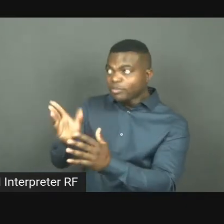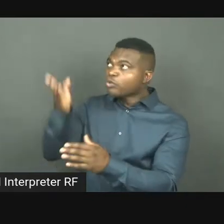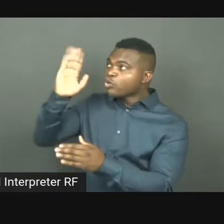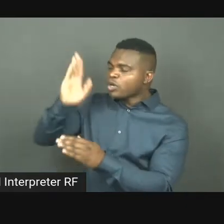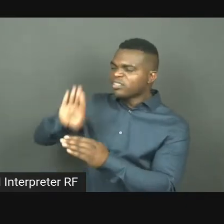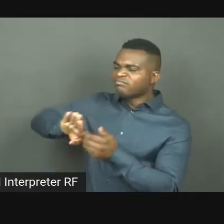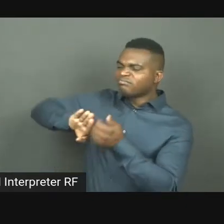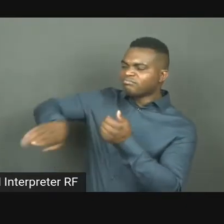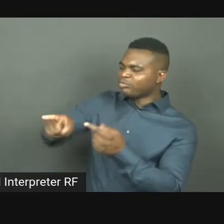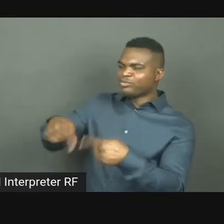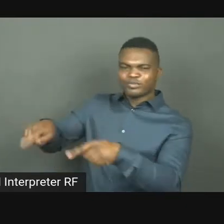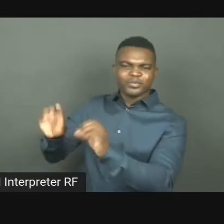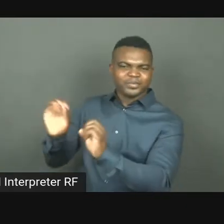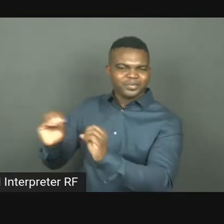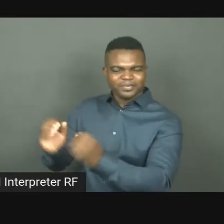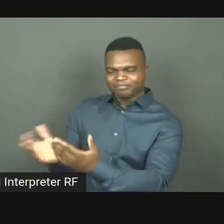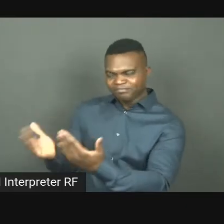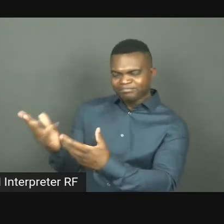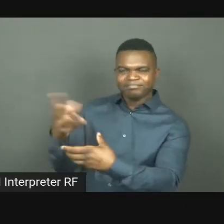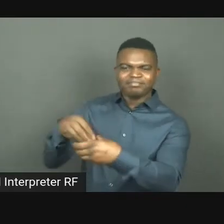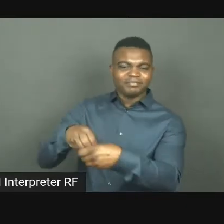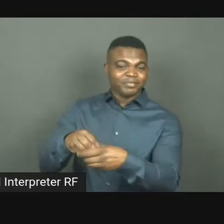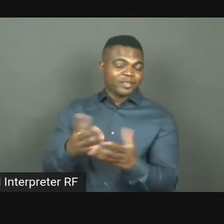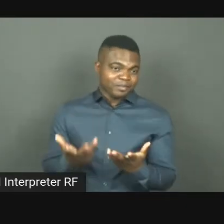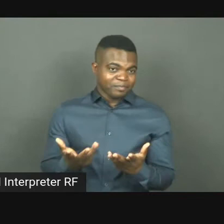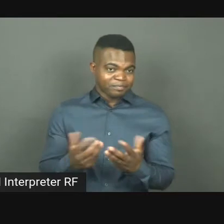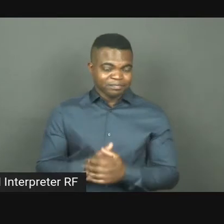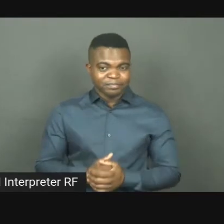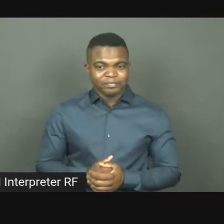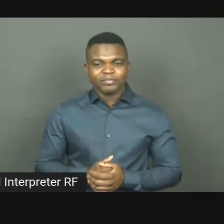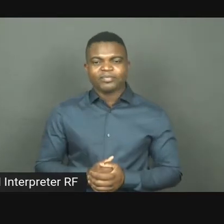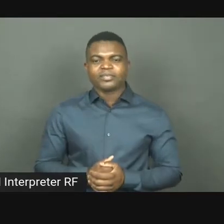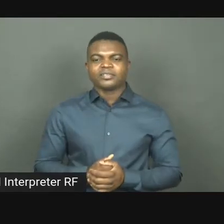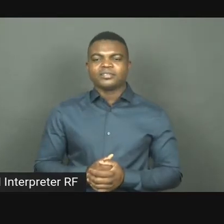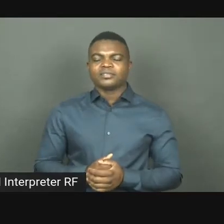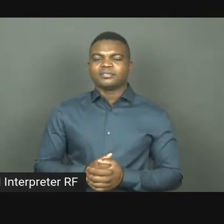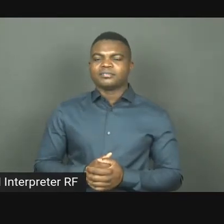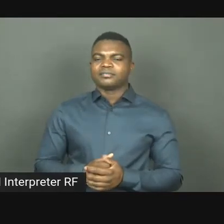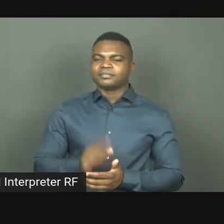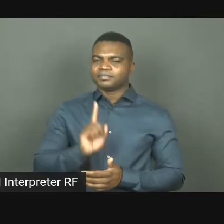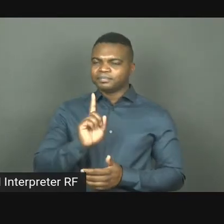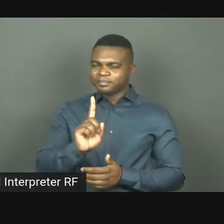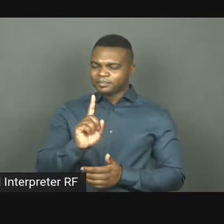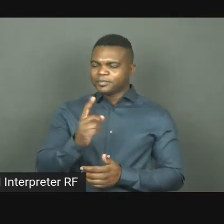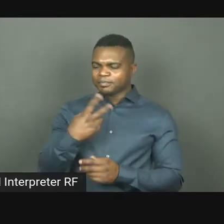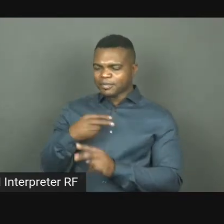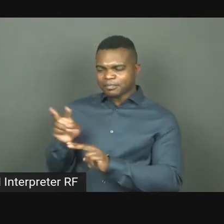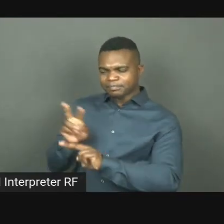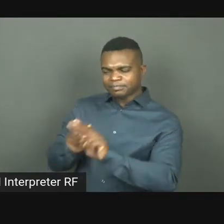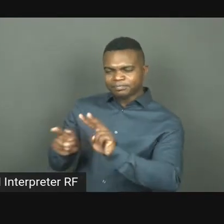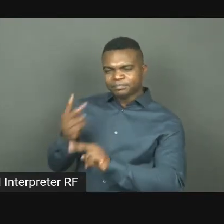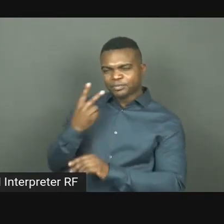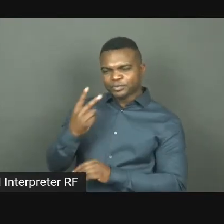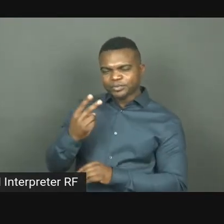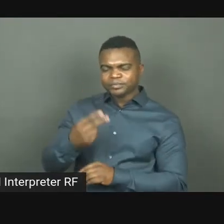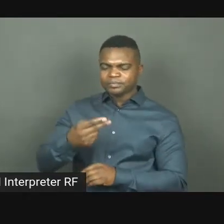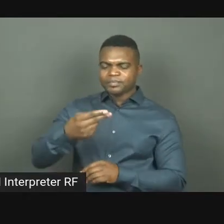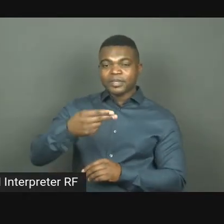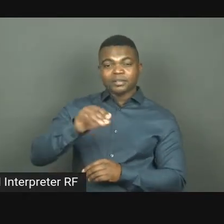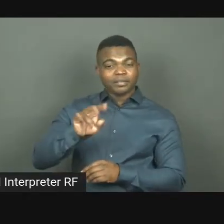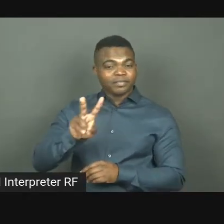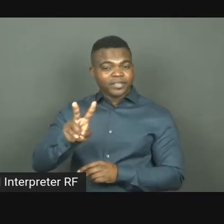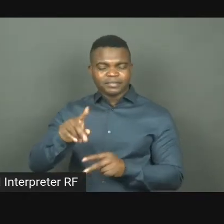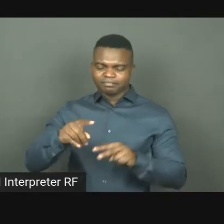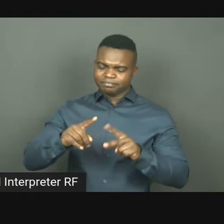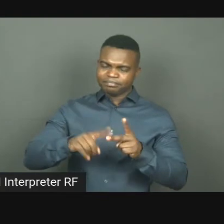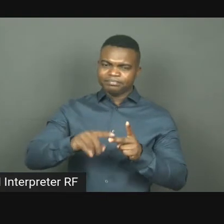from officials or organizations or institutions that says that their lives and all of the